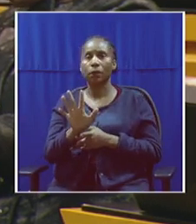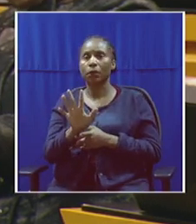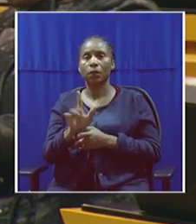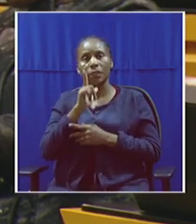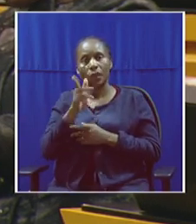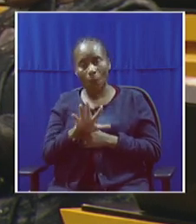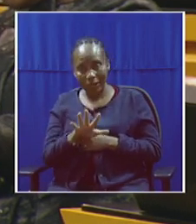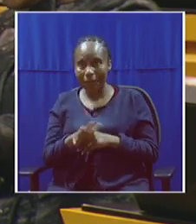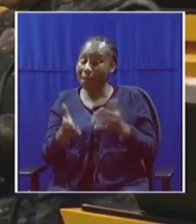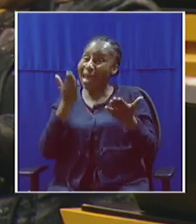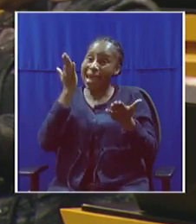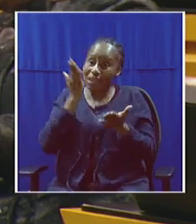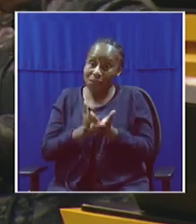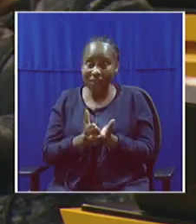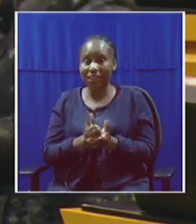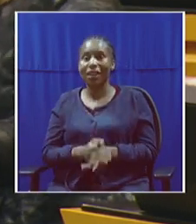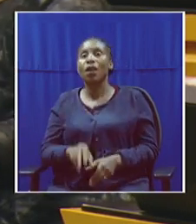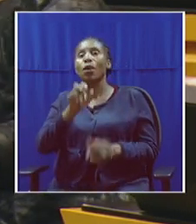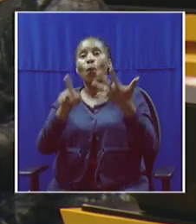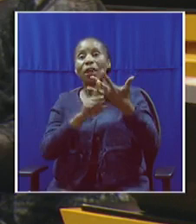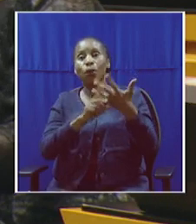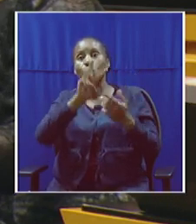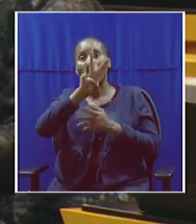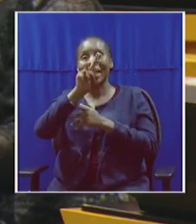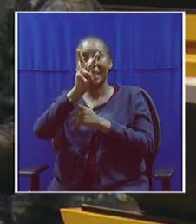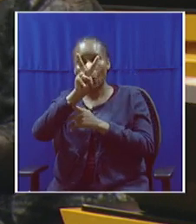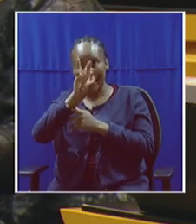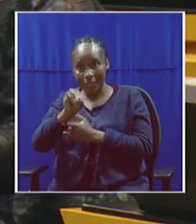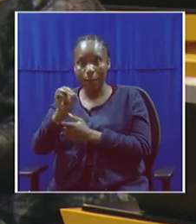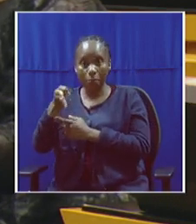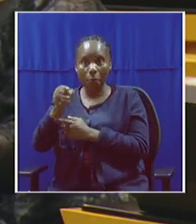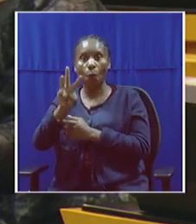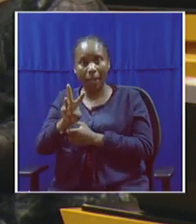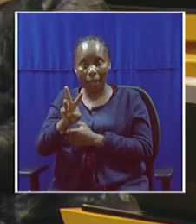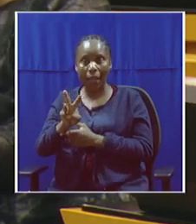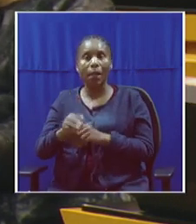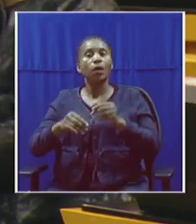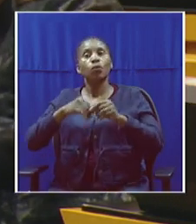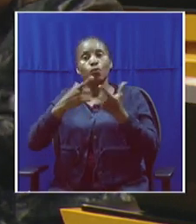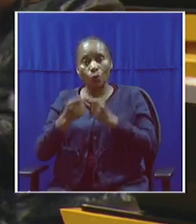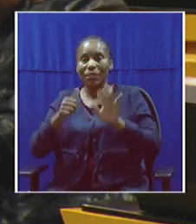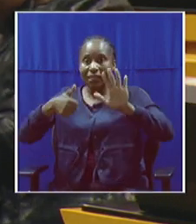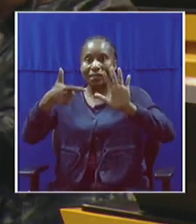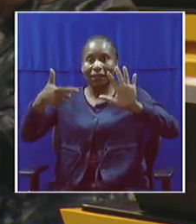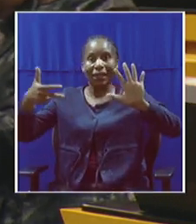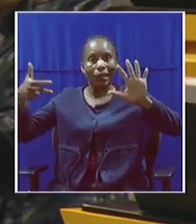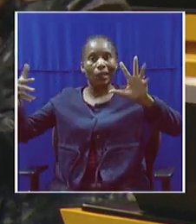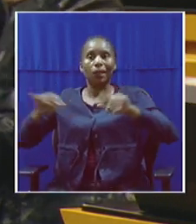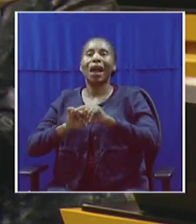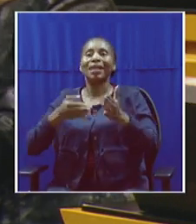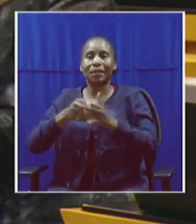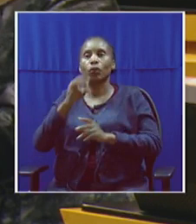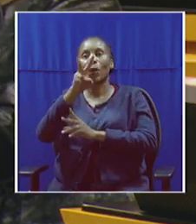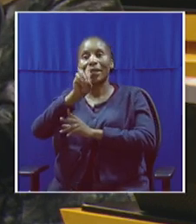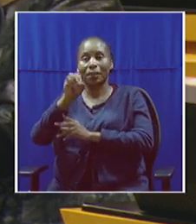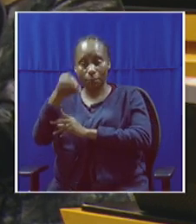window 20 we'll go through all these windows until you reach window 20 window 30 but the reality of the matter